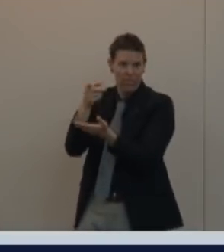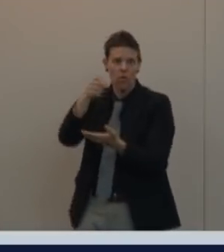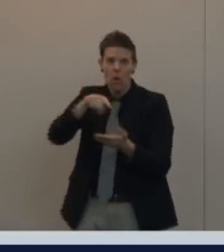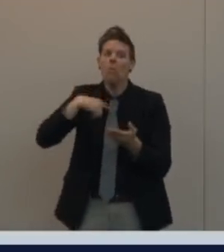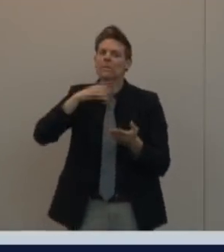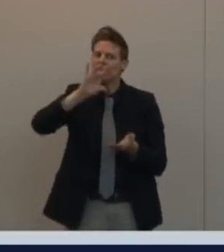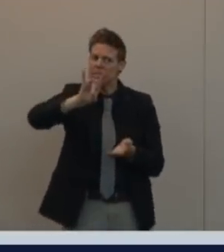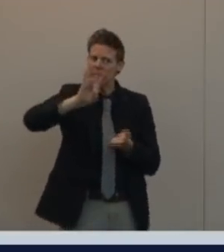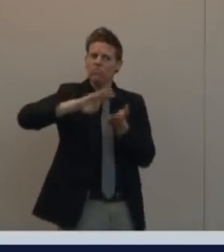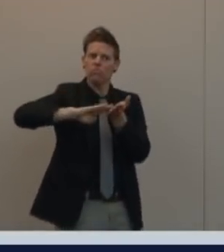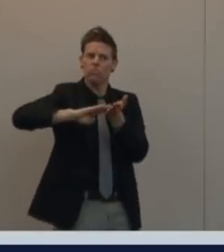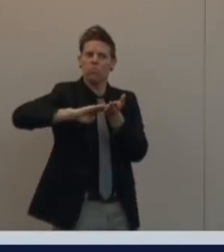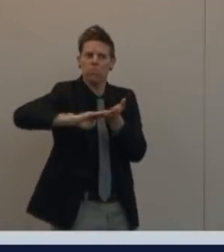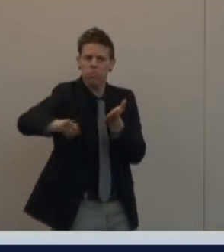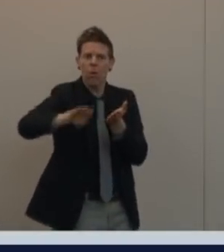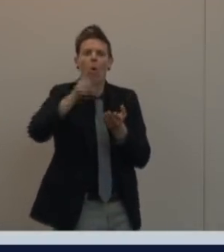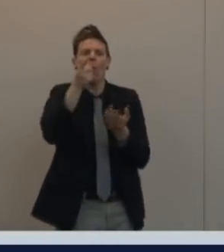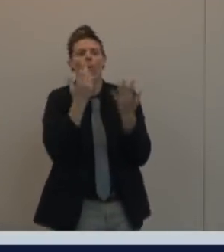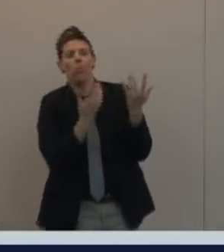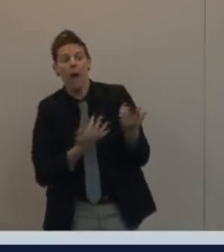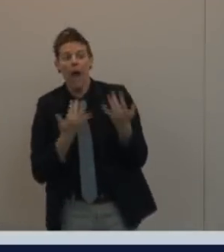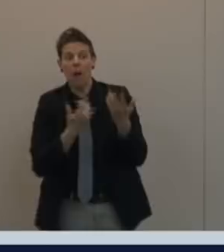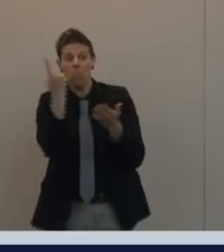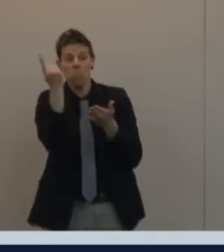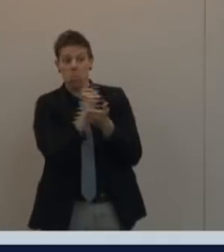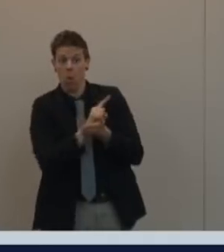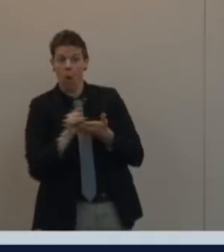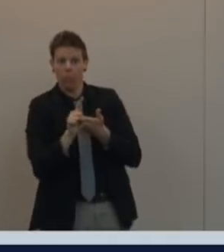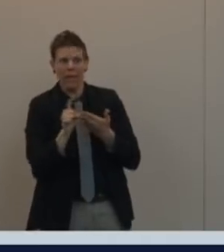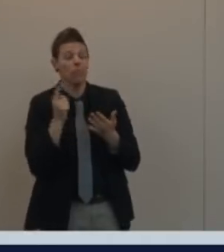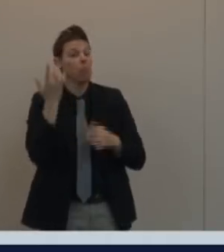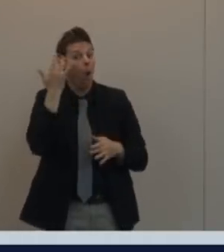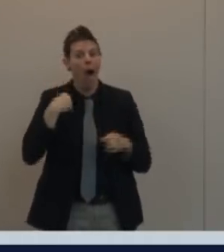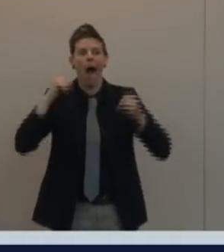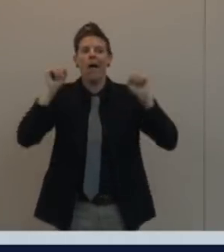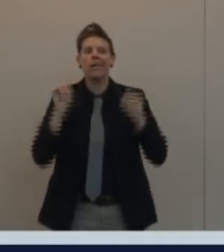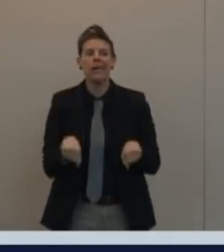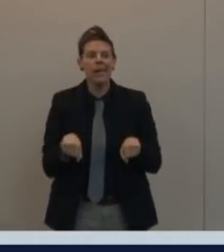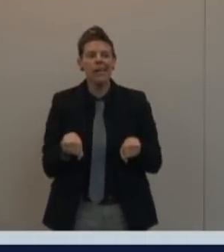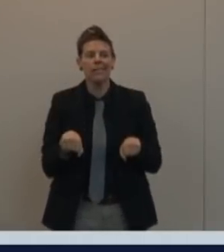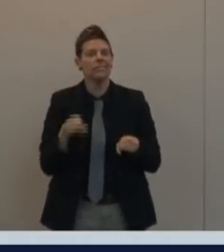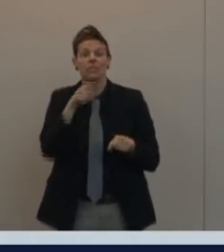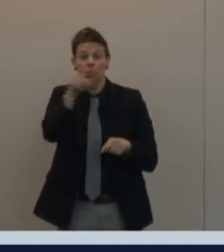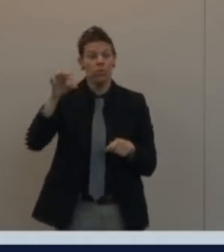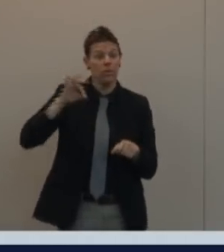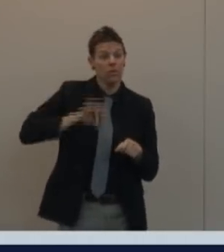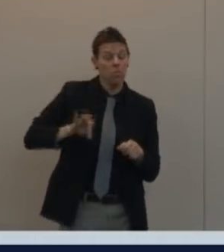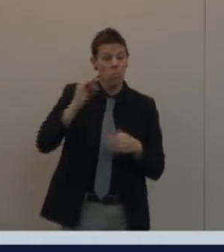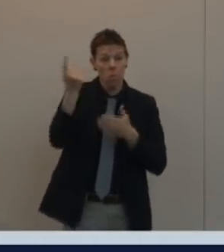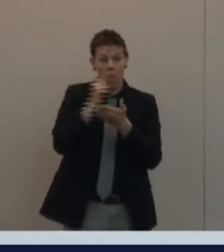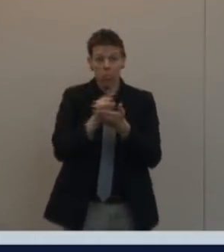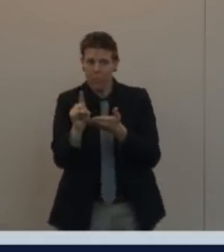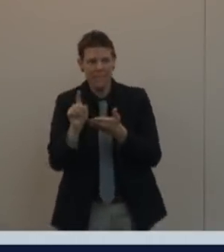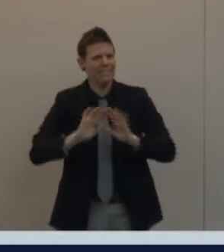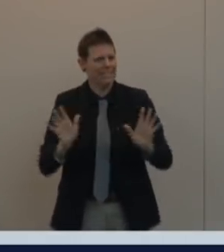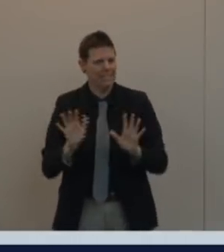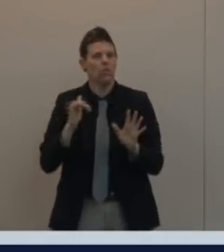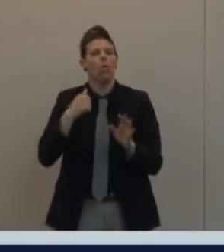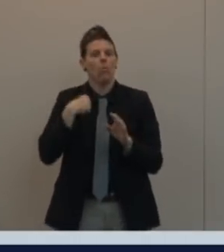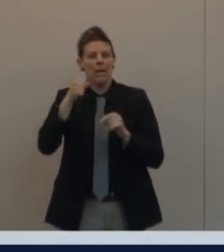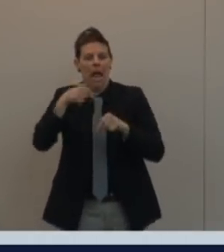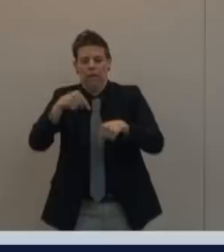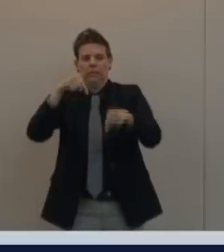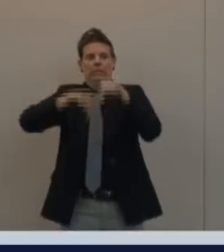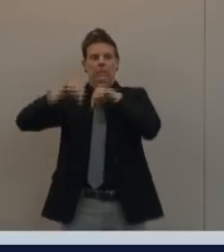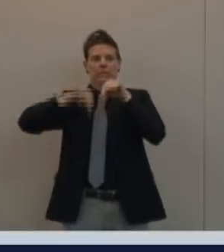week. So we can do that by making sure that you don't lose a week of benefits, and we're trying to make that retroactive to folks